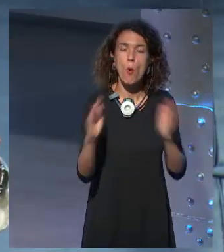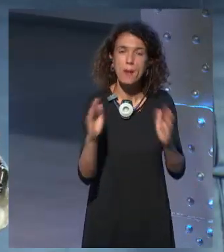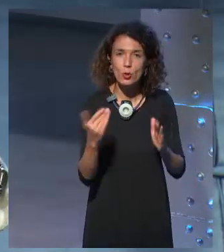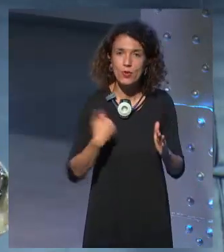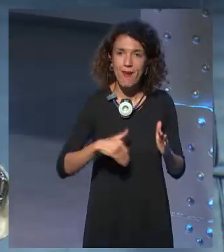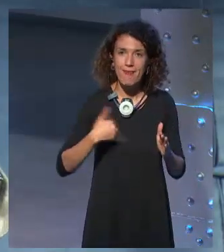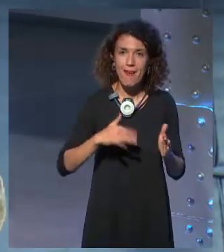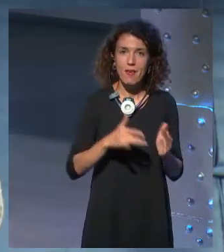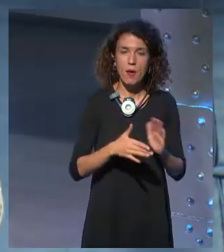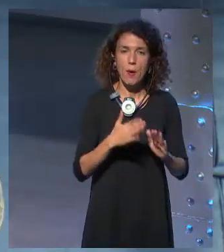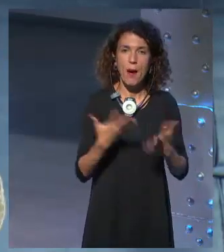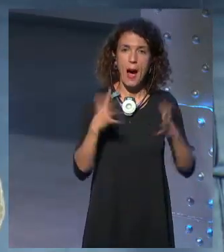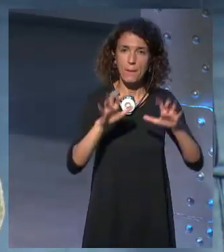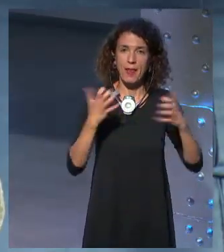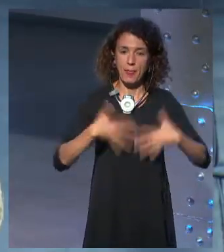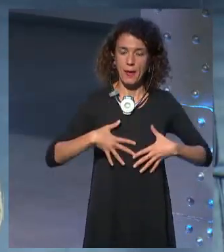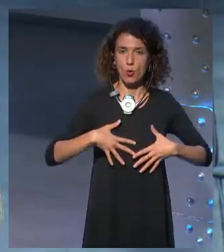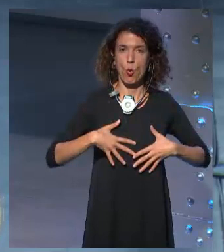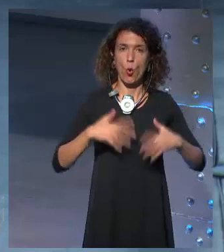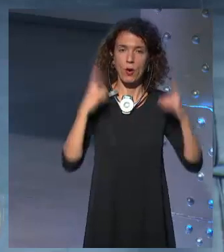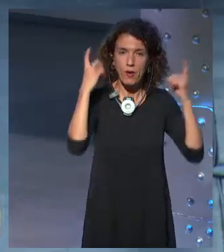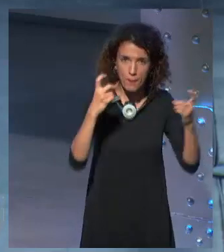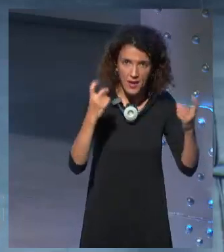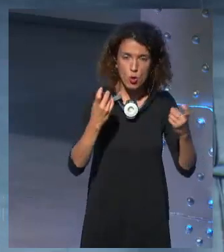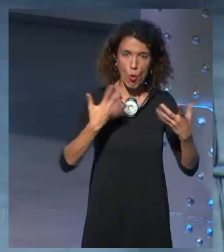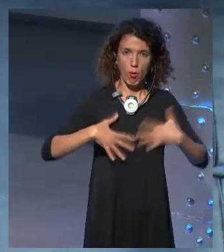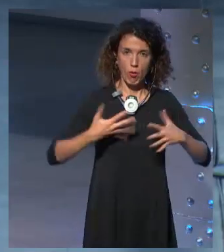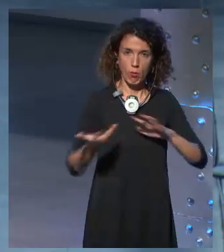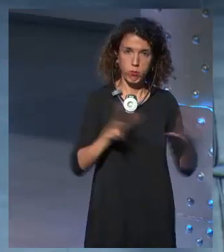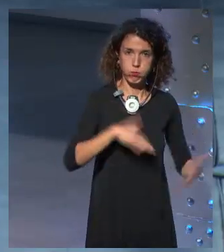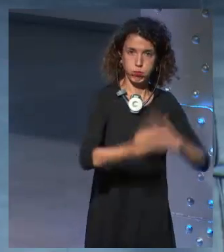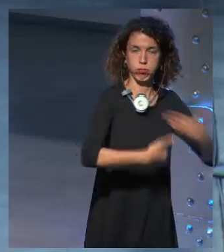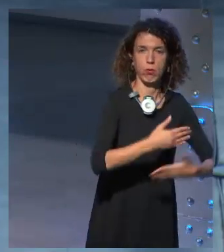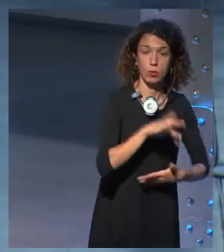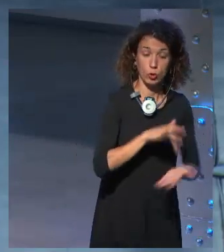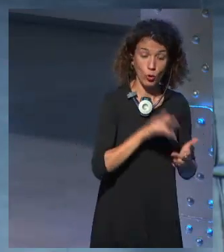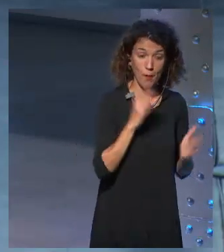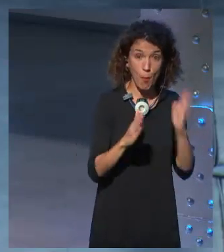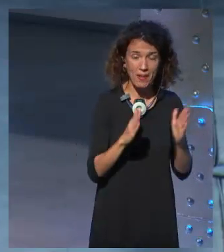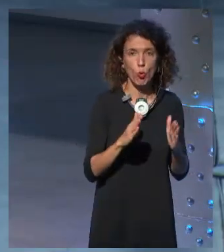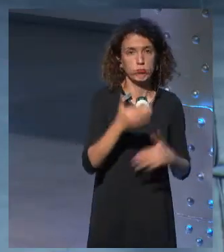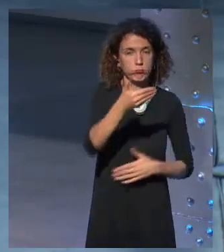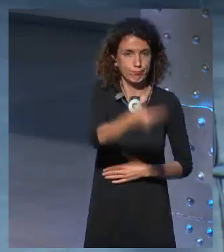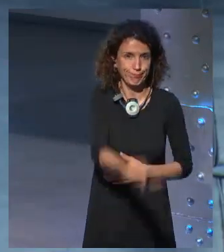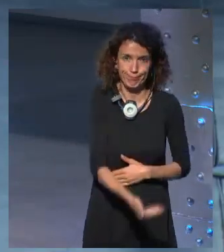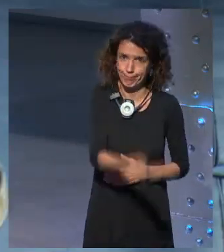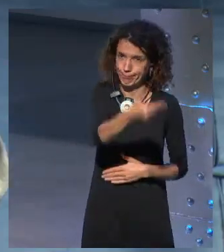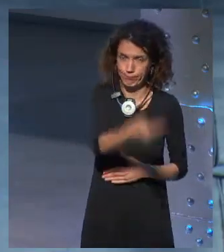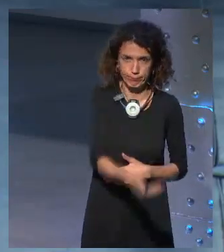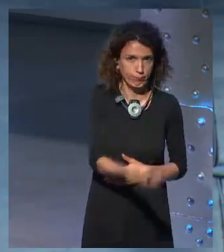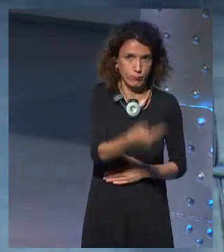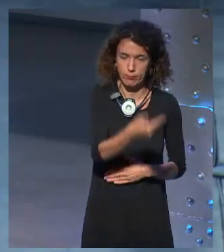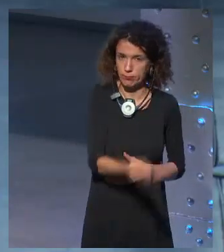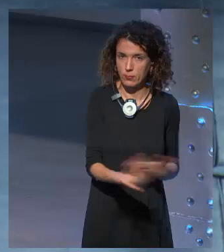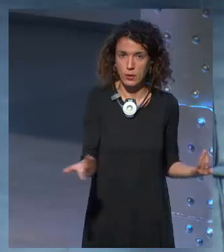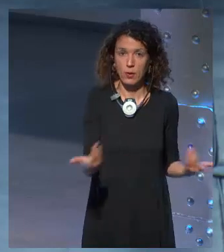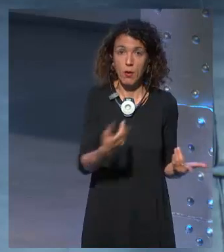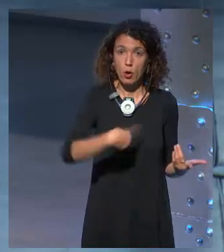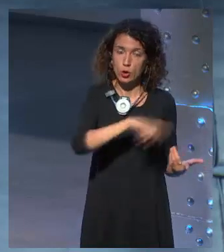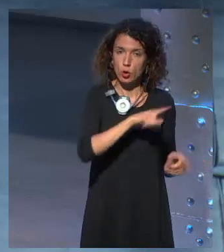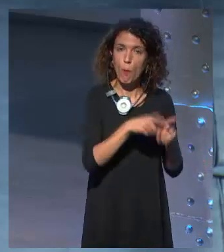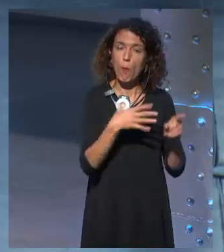is happening, all of which is a part of learning, but those performance moments are milestones that we can celebrate, we can honor, and that we